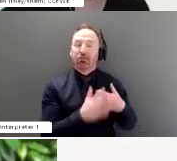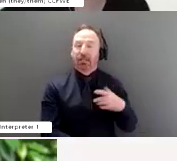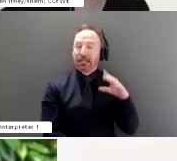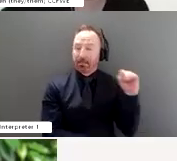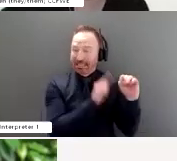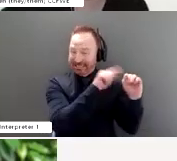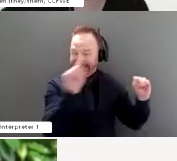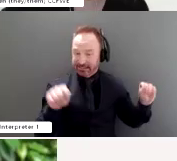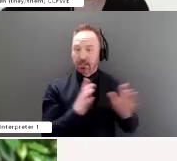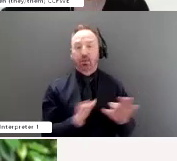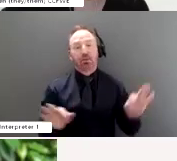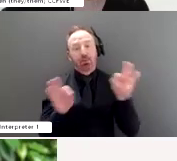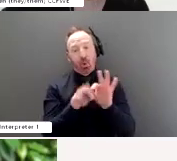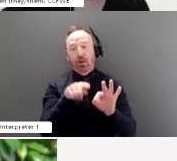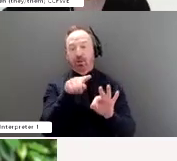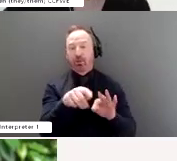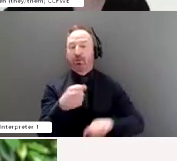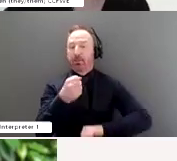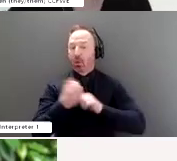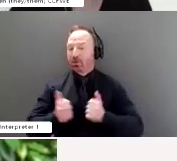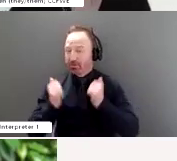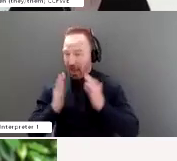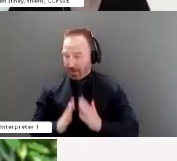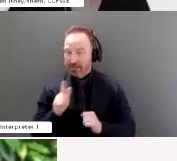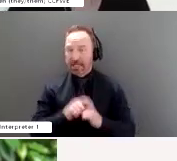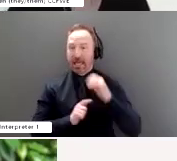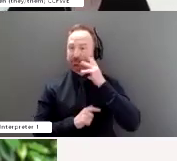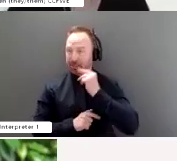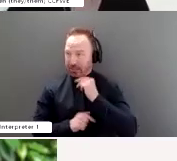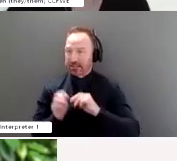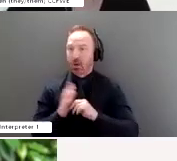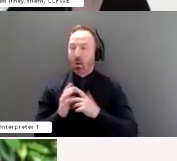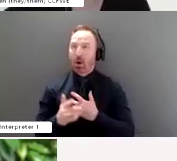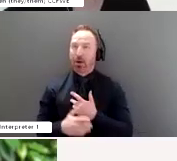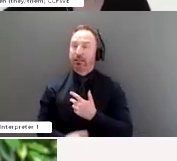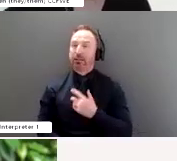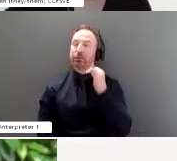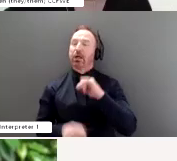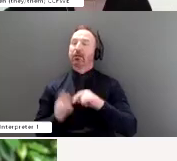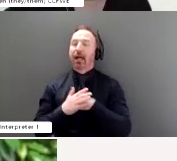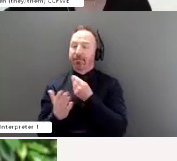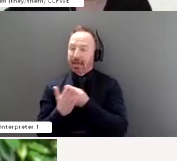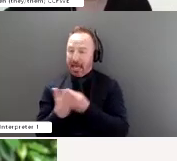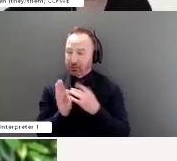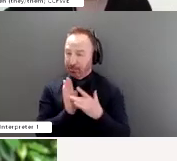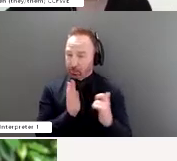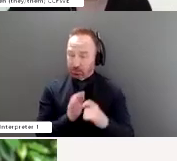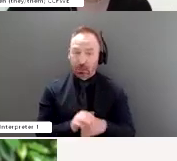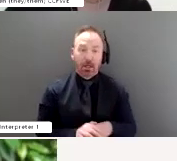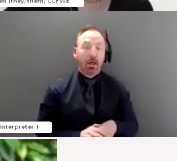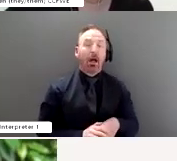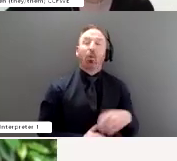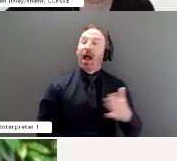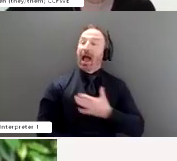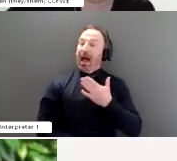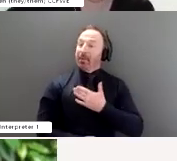survivors facing financial abuse. We're excited to announce that the government recently announced